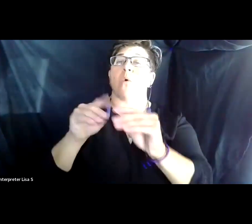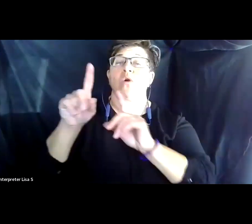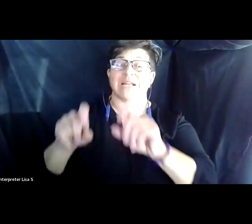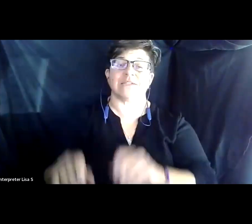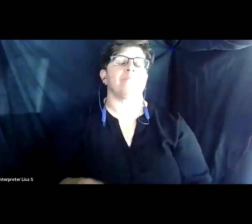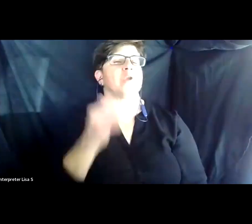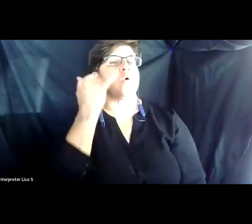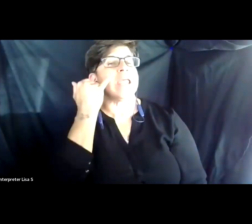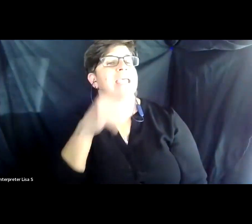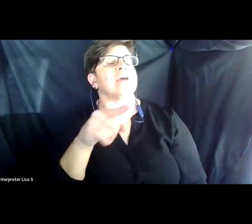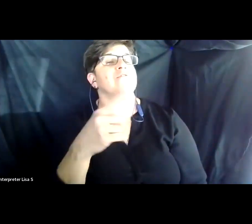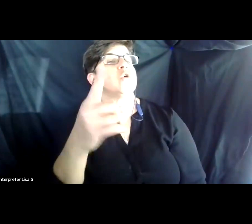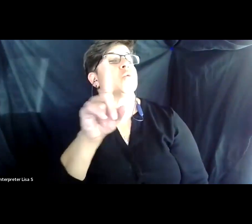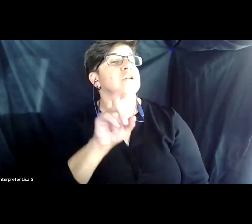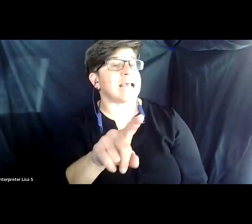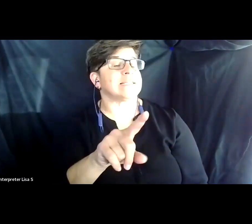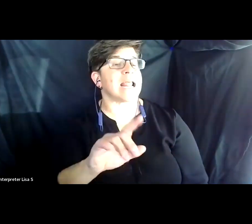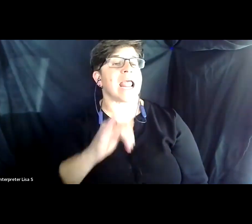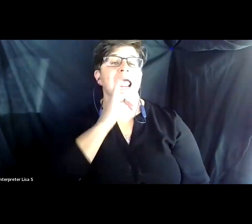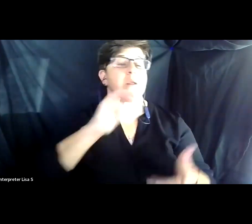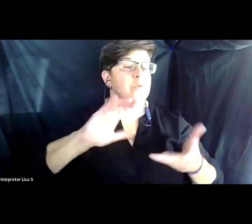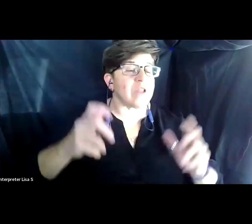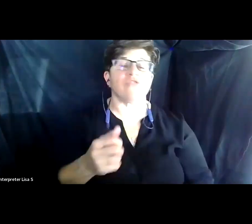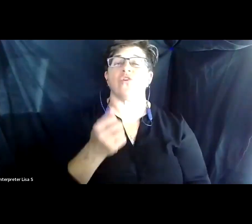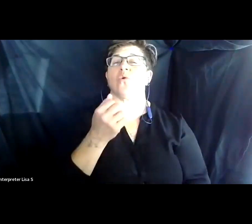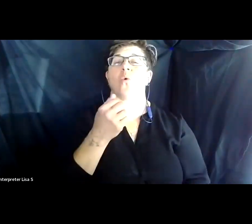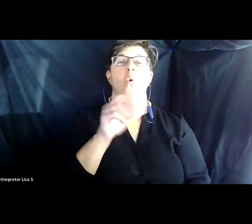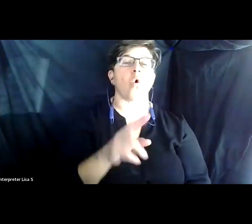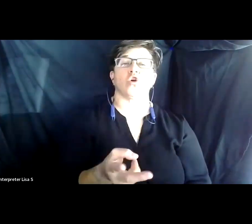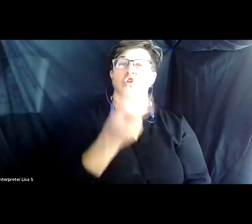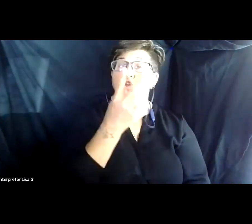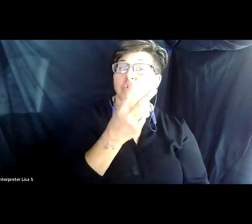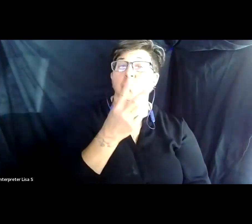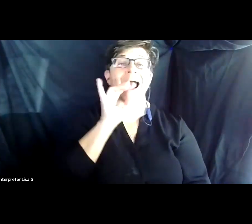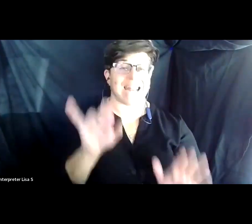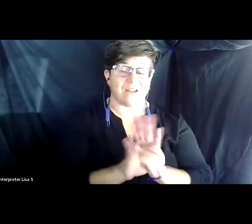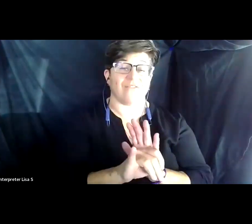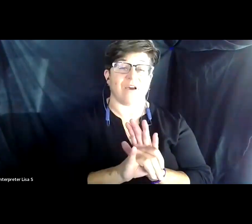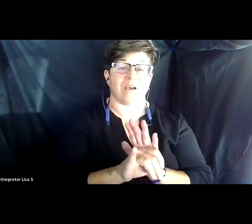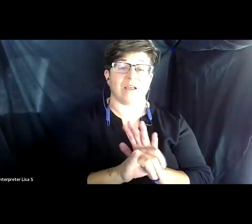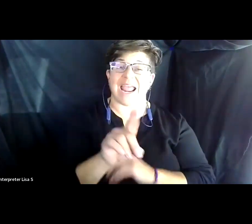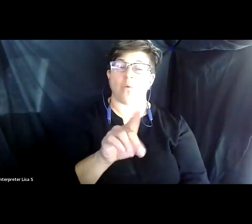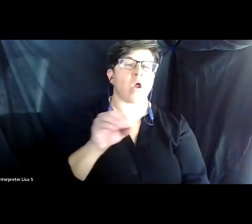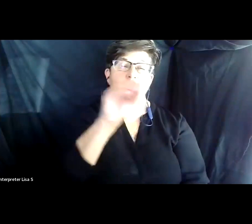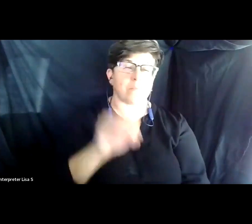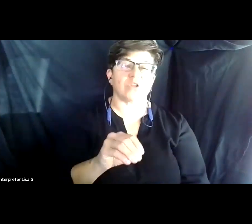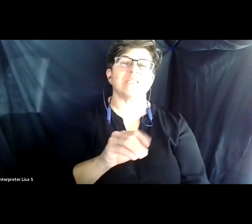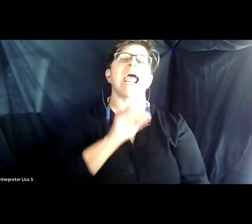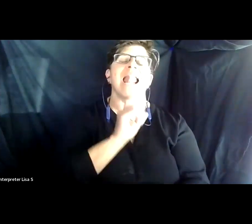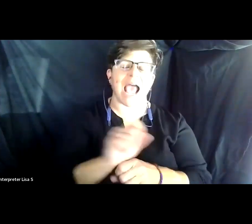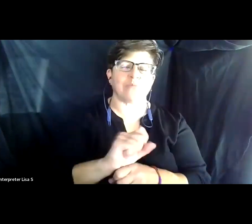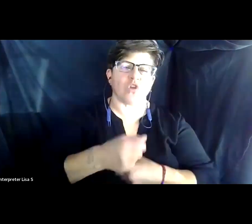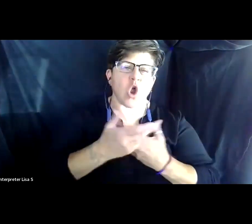and a mutation or two mutations were identified, and this is a 100% certain cause for your disease